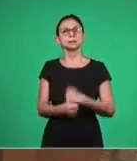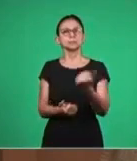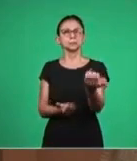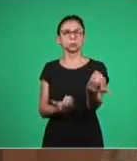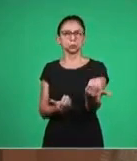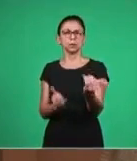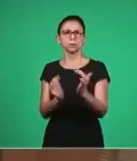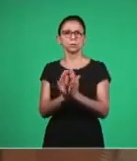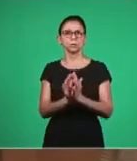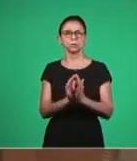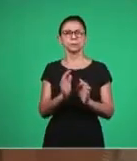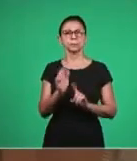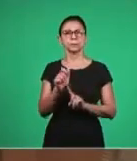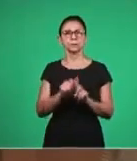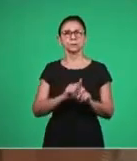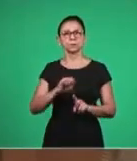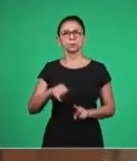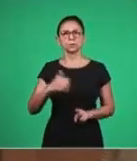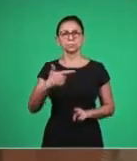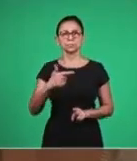some things about the work